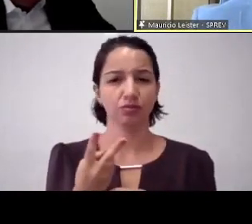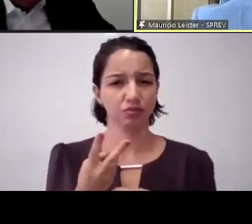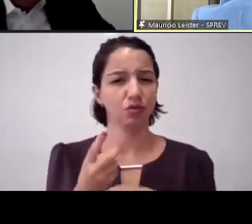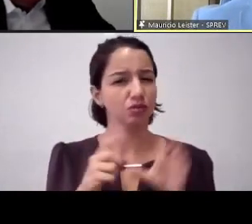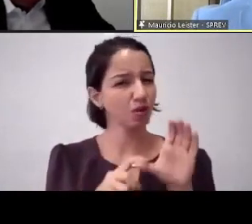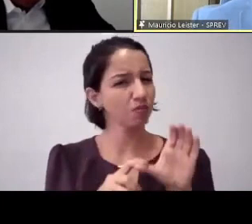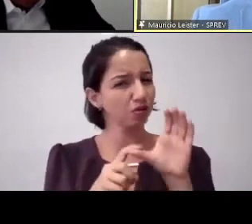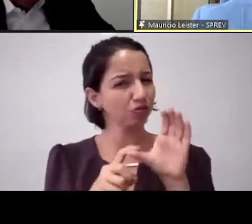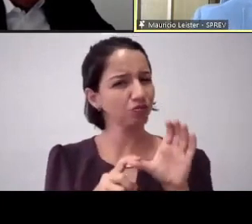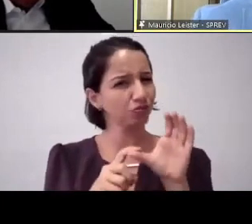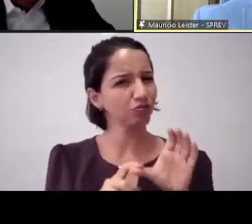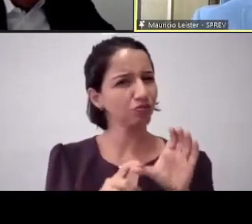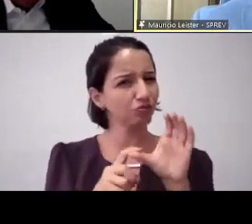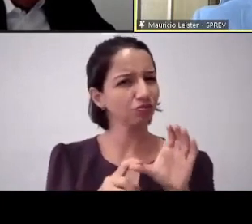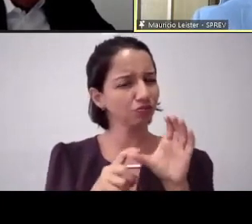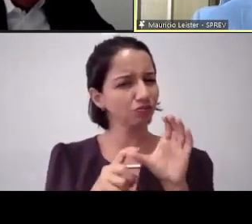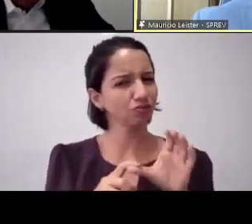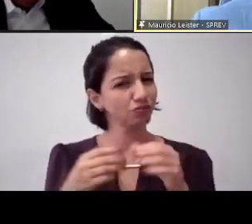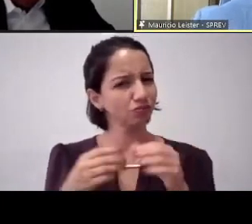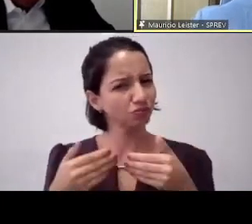it takes a while.